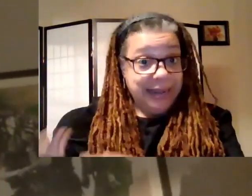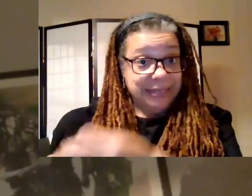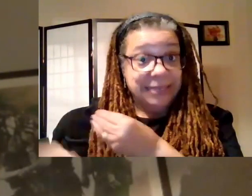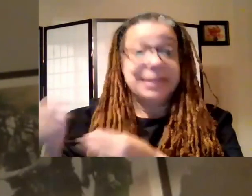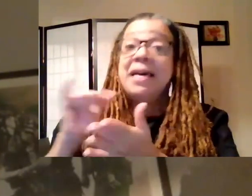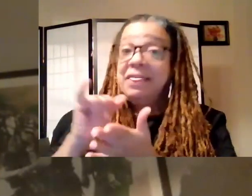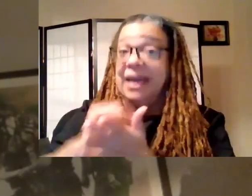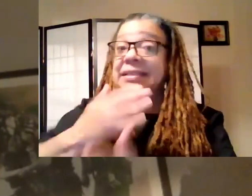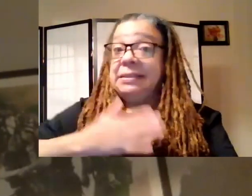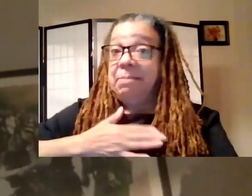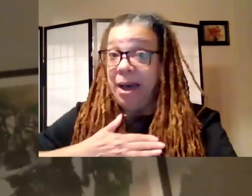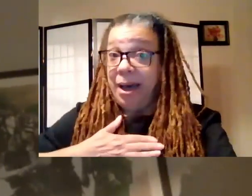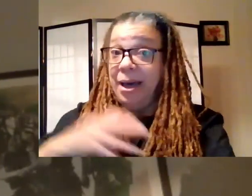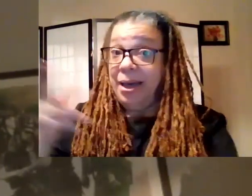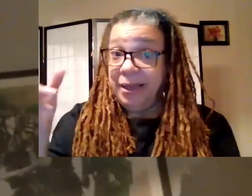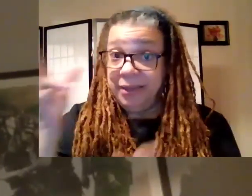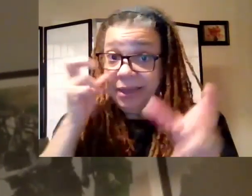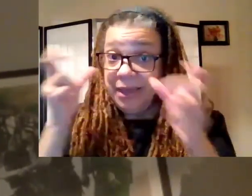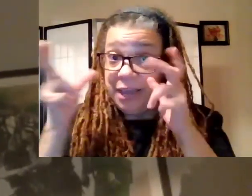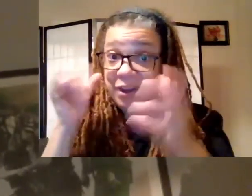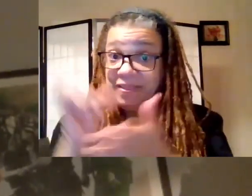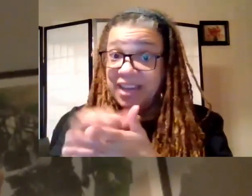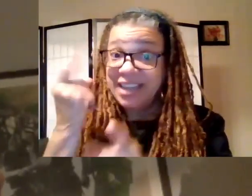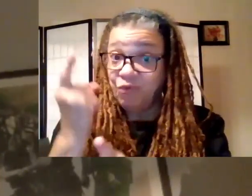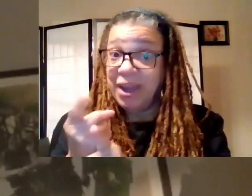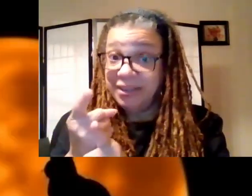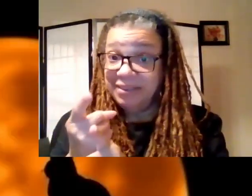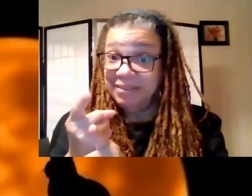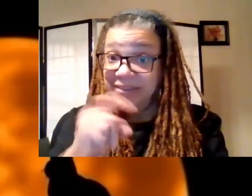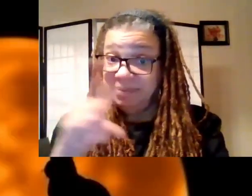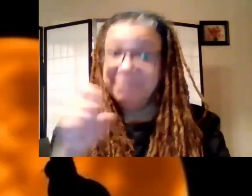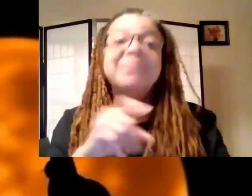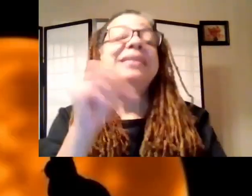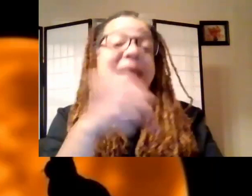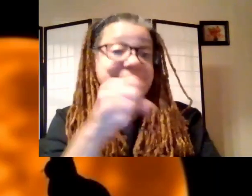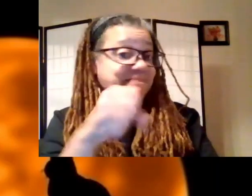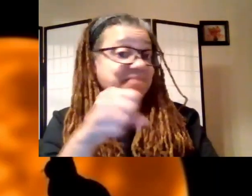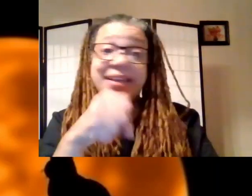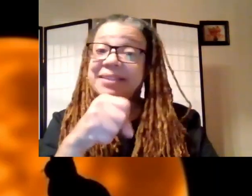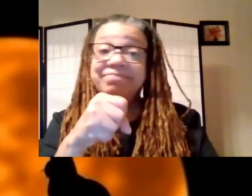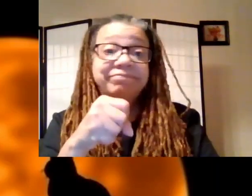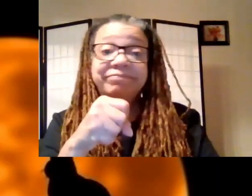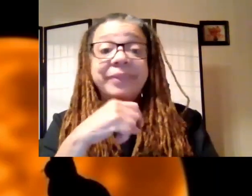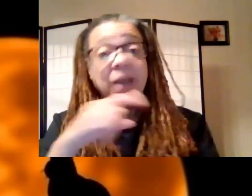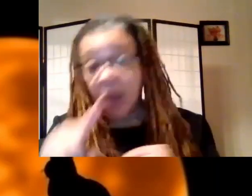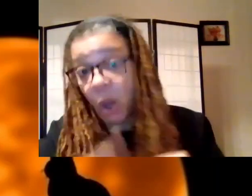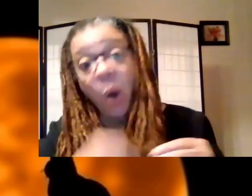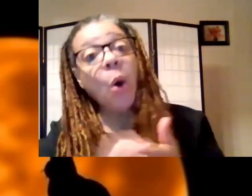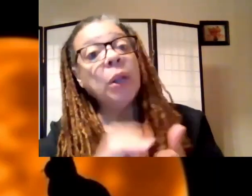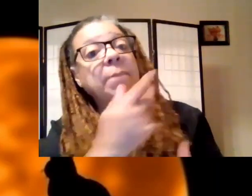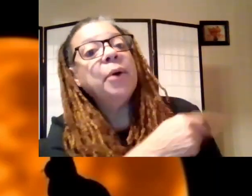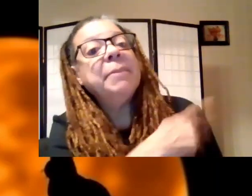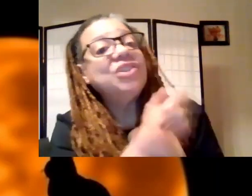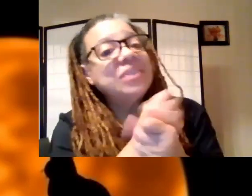I hearing you correctly about when it gets down to the bottom line? Yes. That's it. It's all about, patient